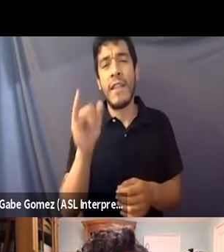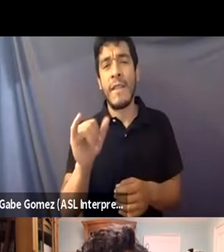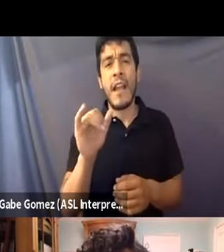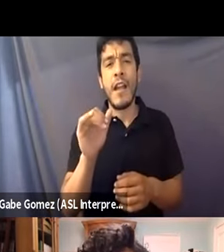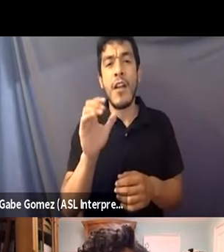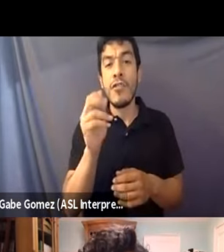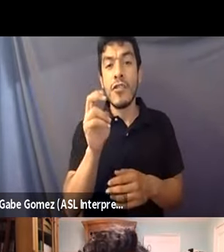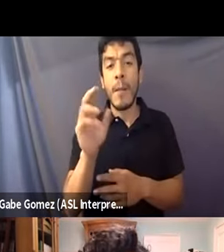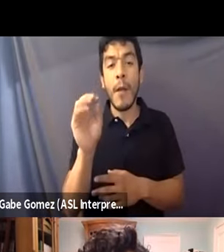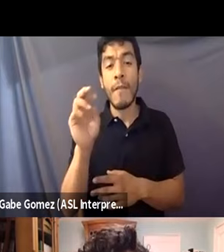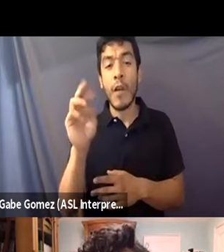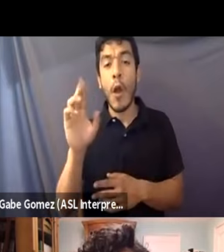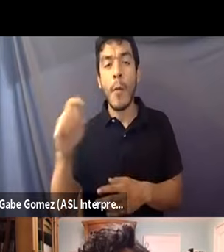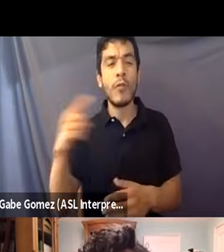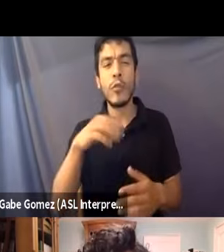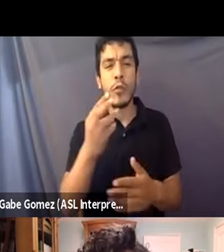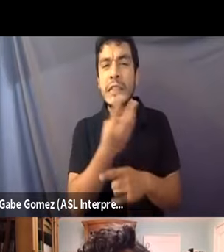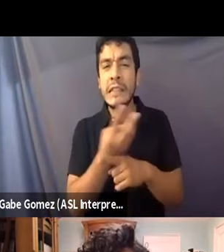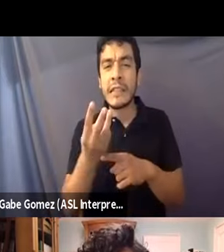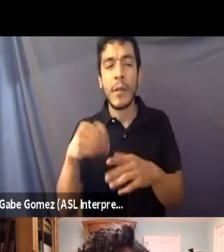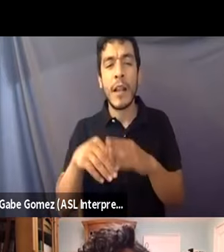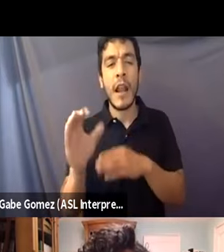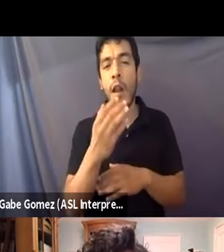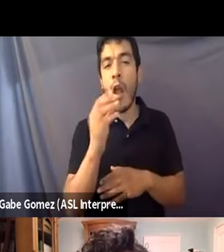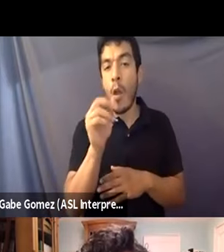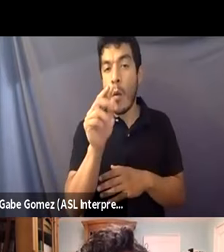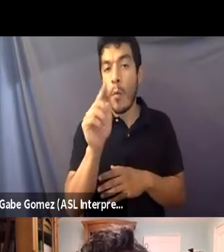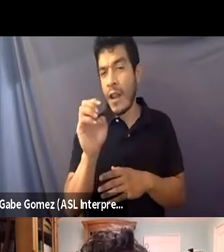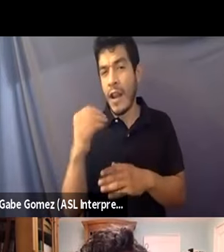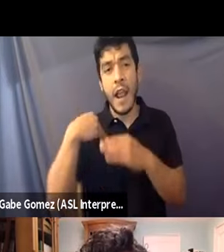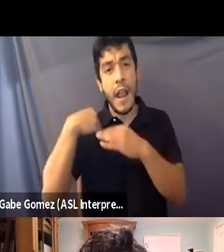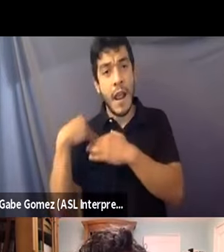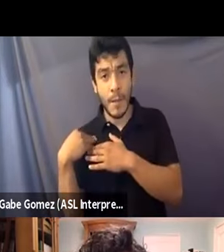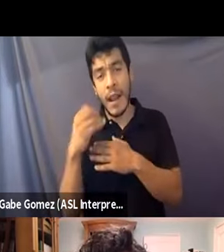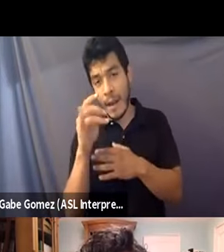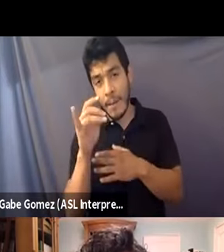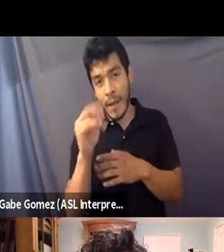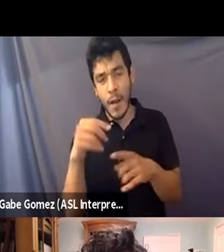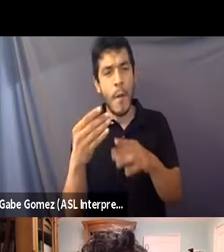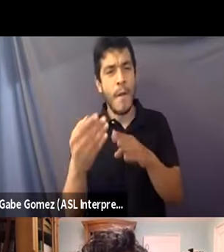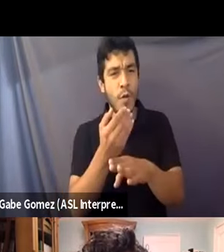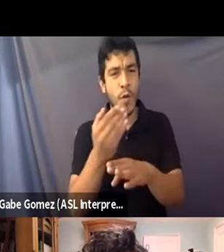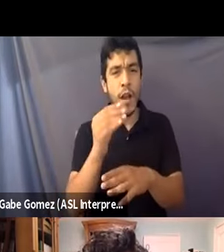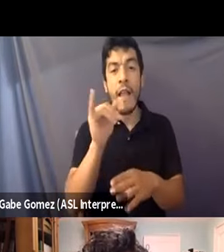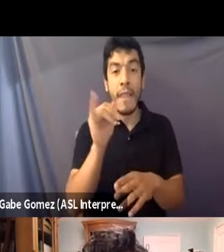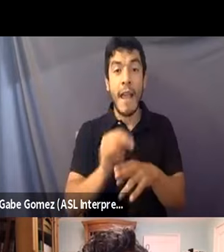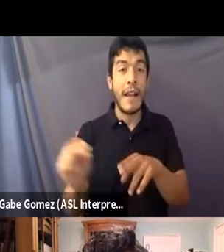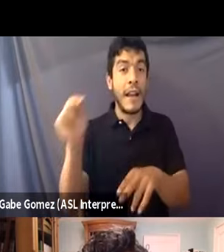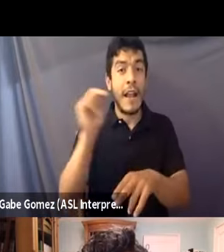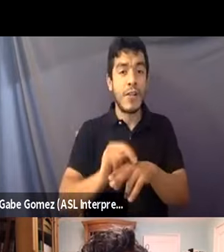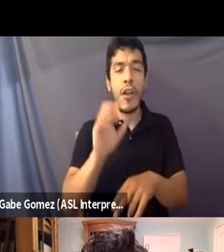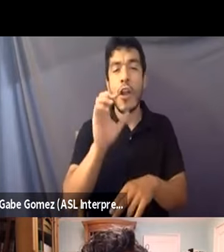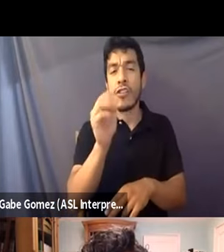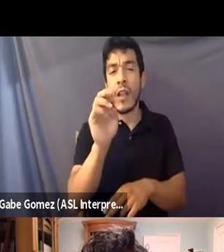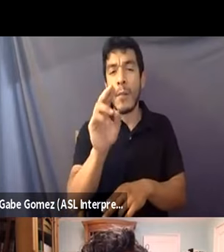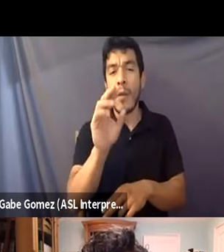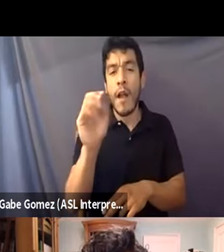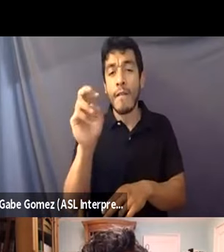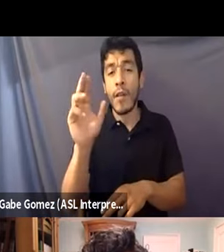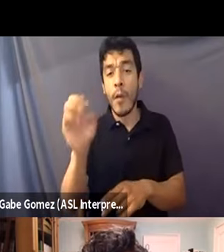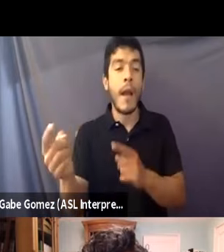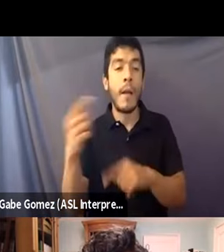six weeks into our corporate accountability campaign before the National Chamber of Commerce decided to come out with a position in opposition